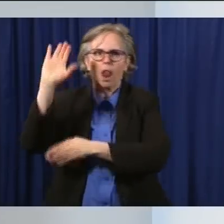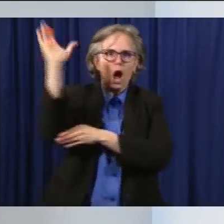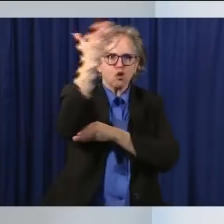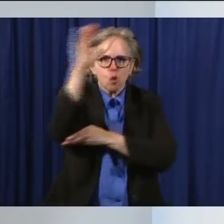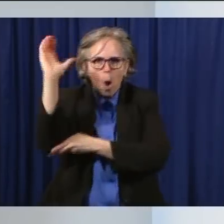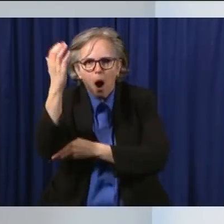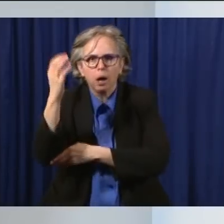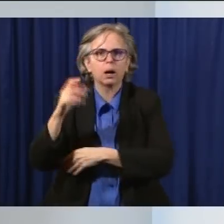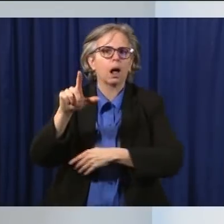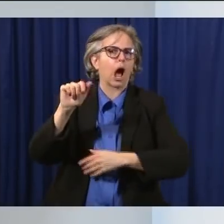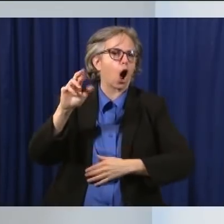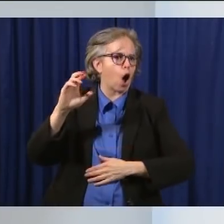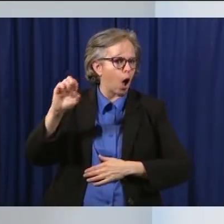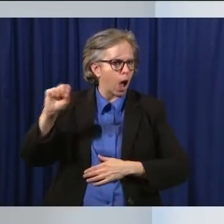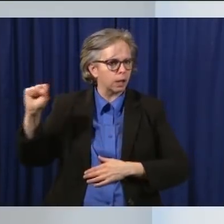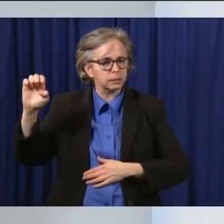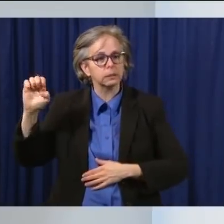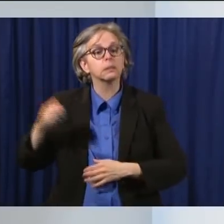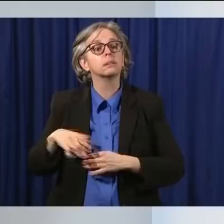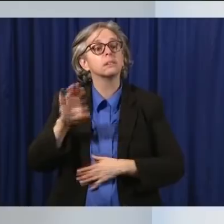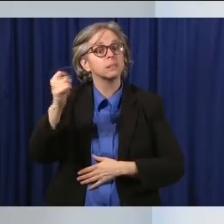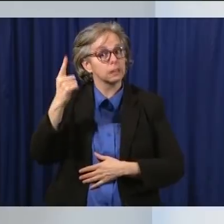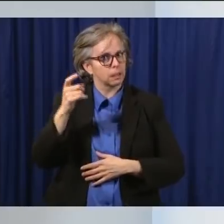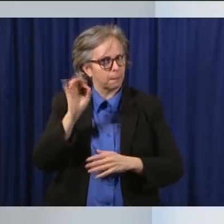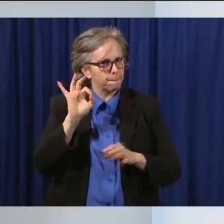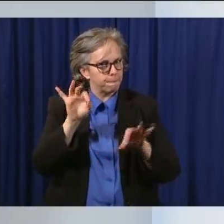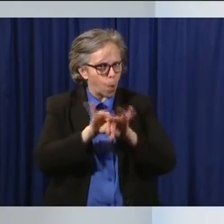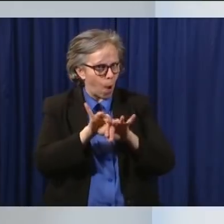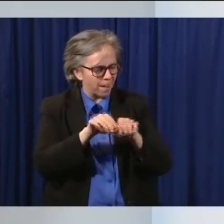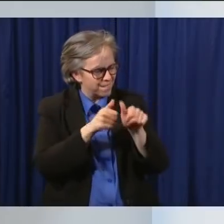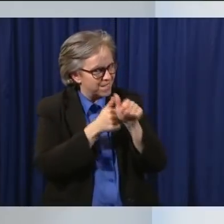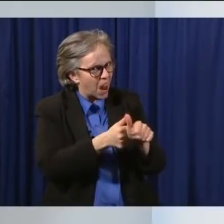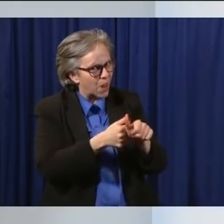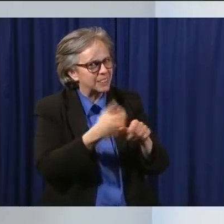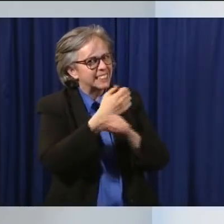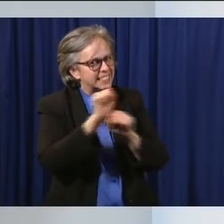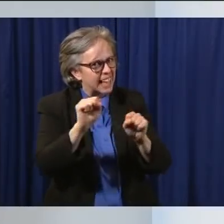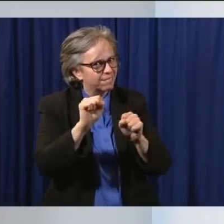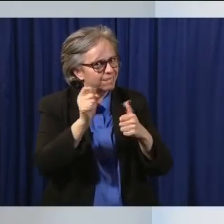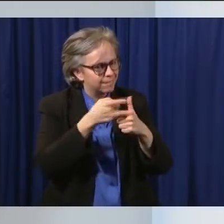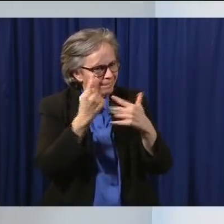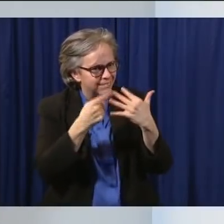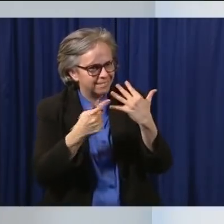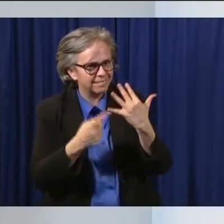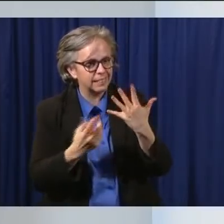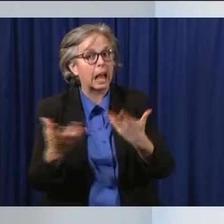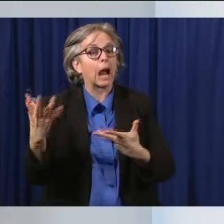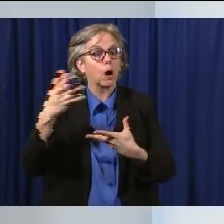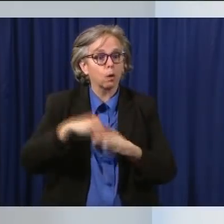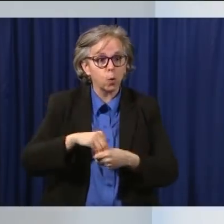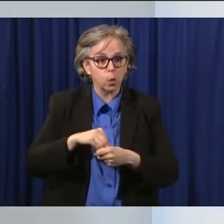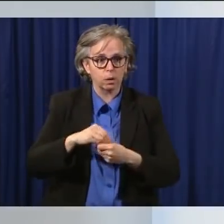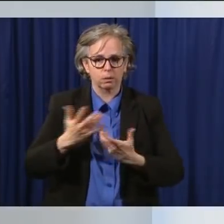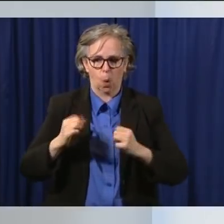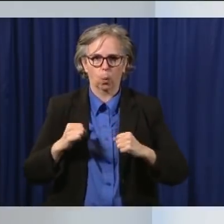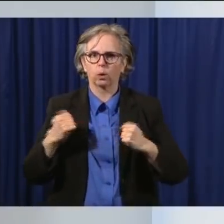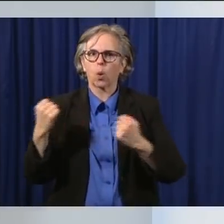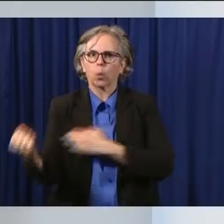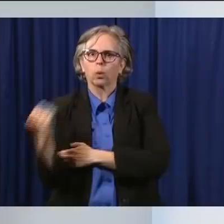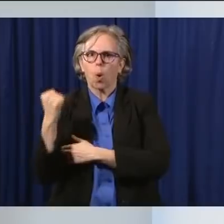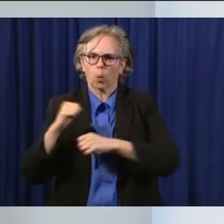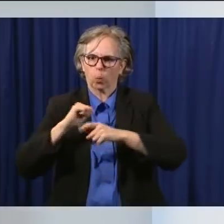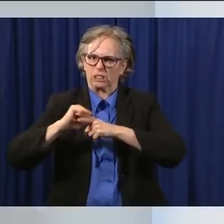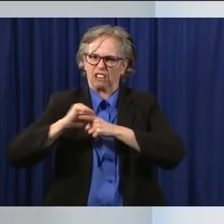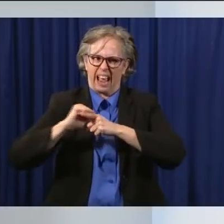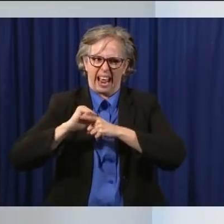are followed. This includes, but is not limited to, weight training, agility skills, and other types of conditioning that you